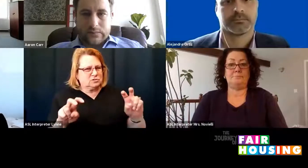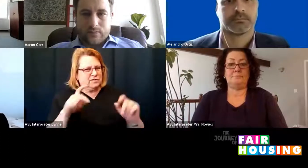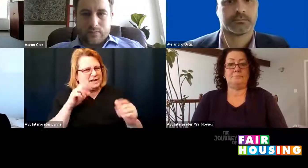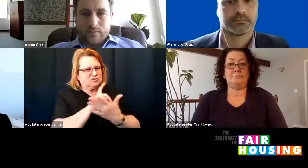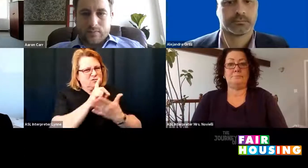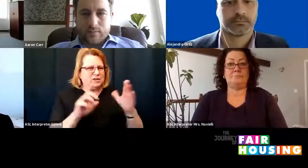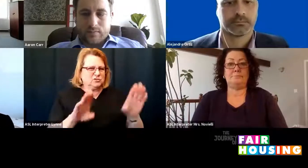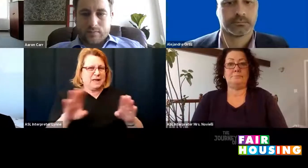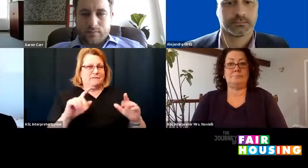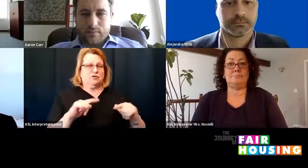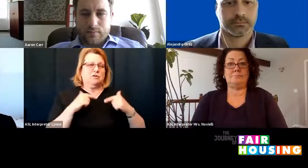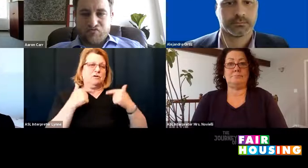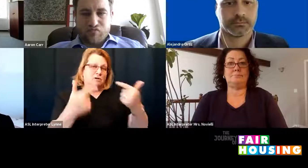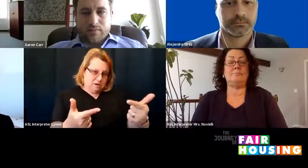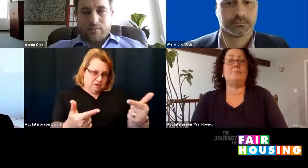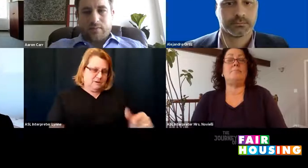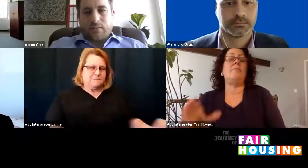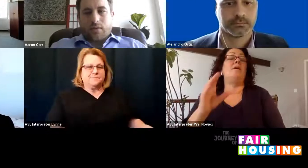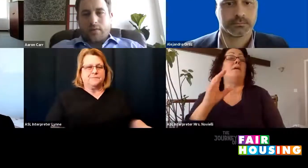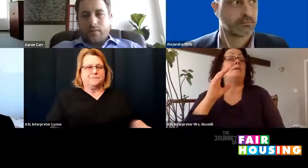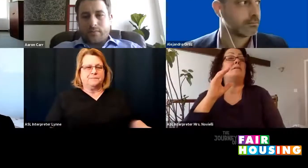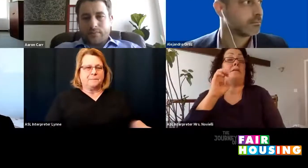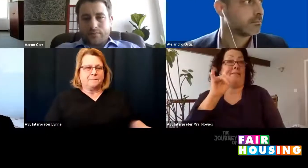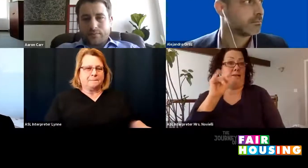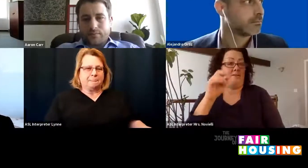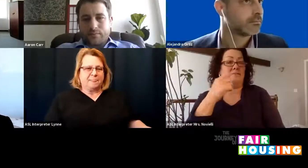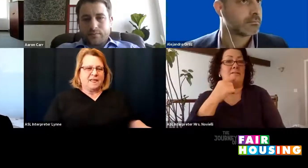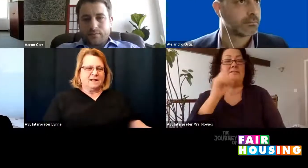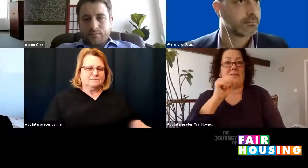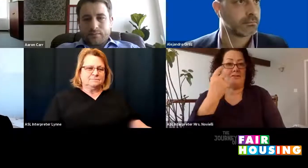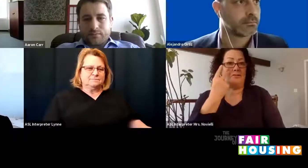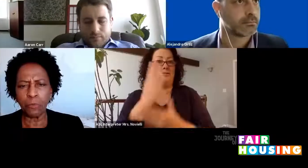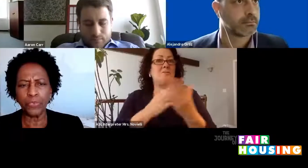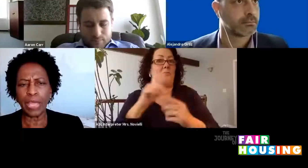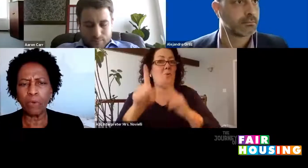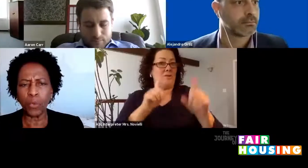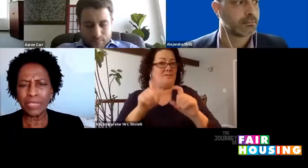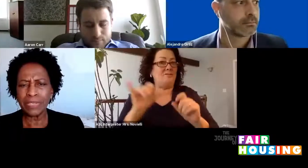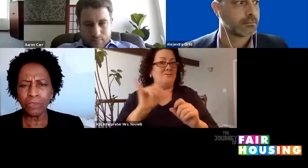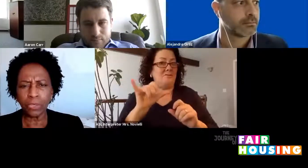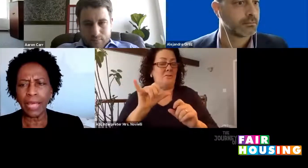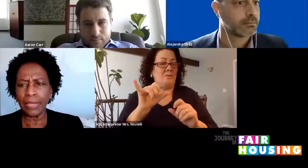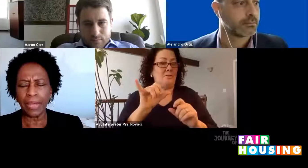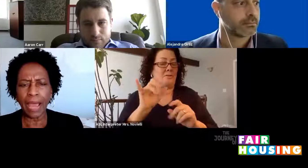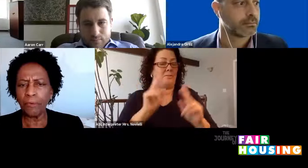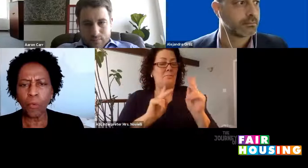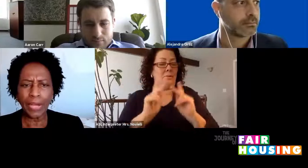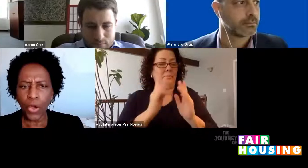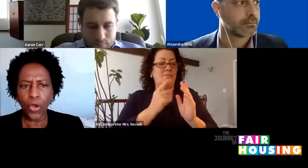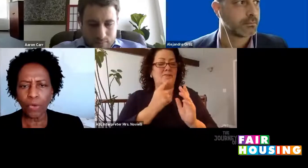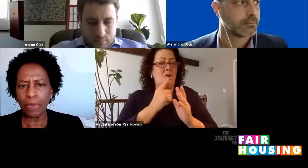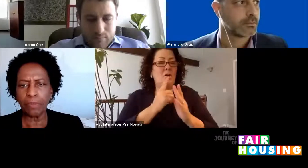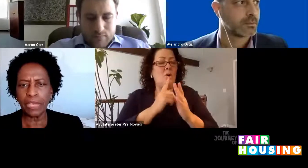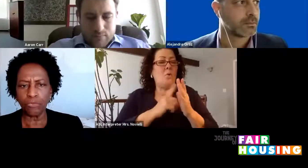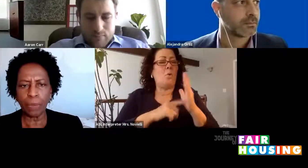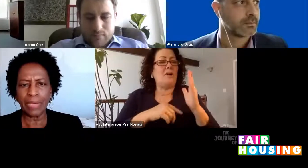actions? Mm-hmm. So, and I saw some of those questions as well in the chat, and people were saying, well, what does it look like and how do I